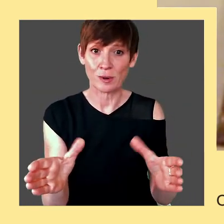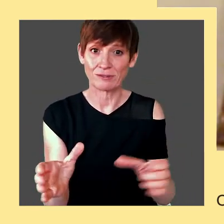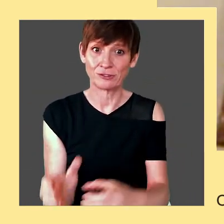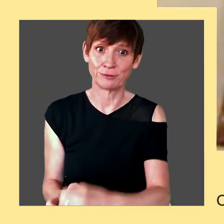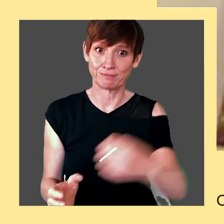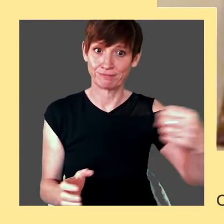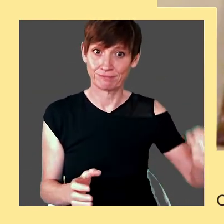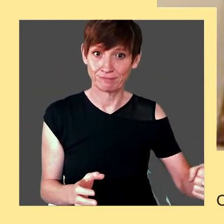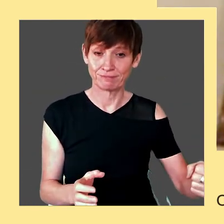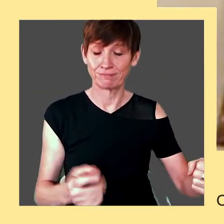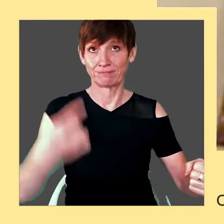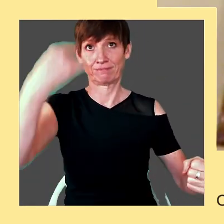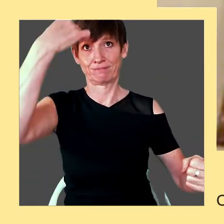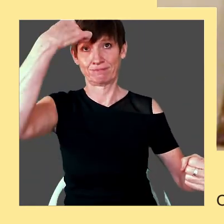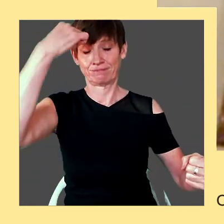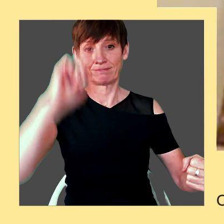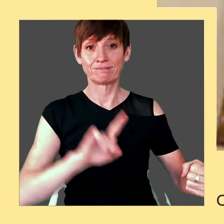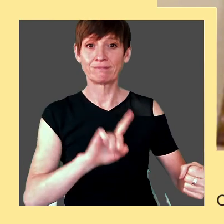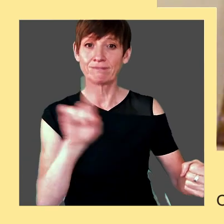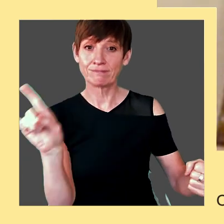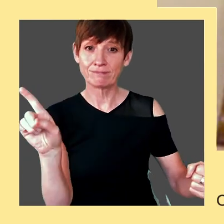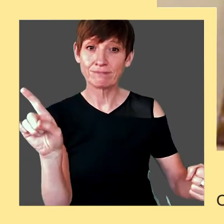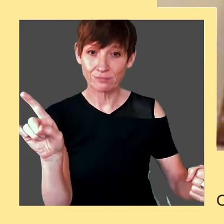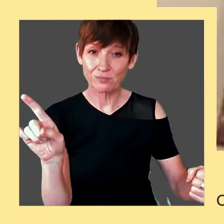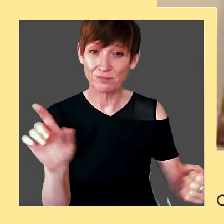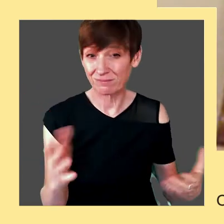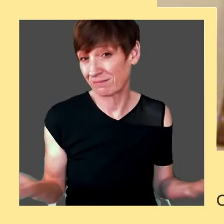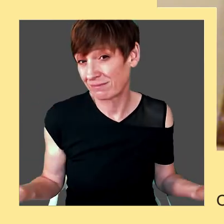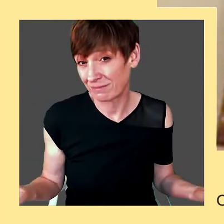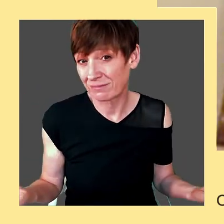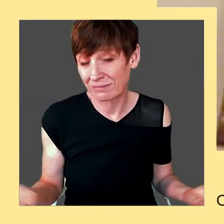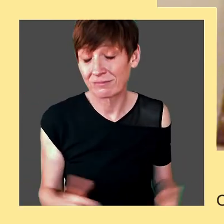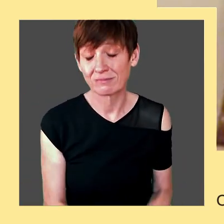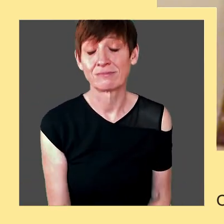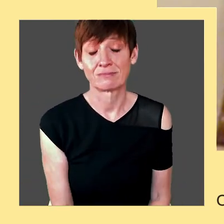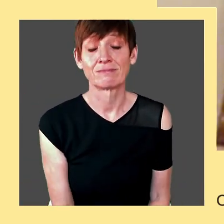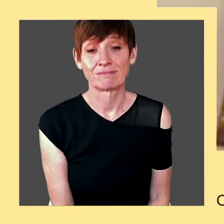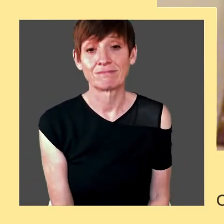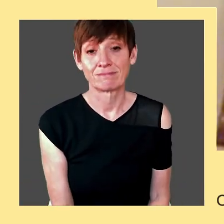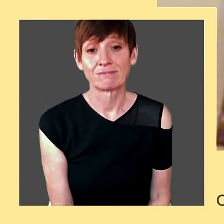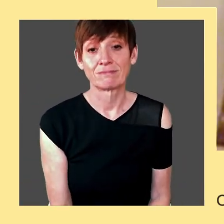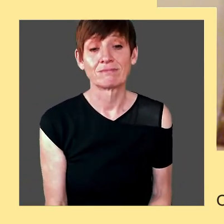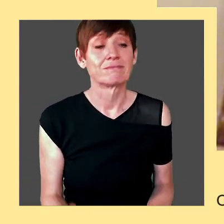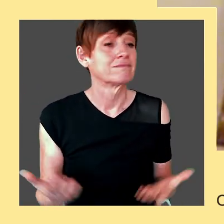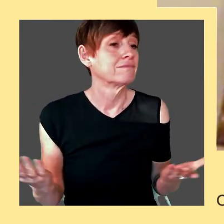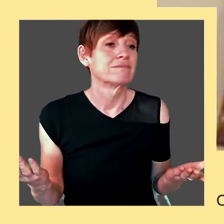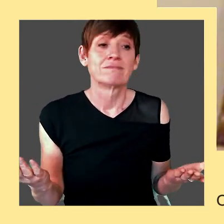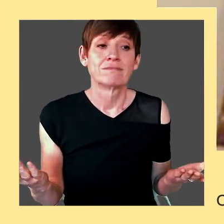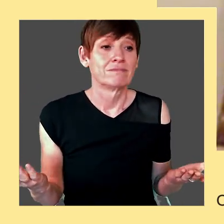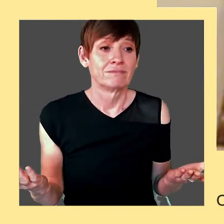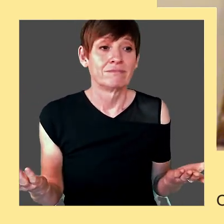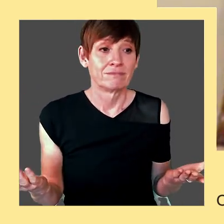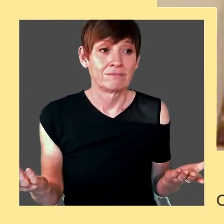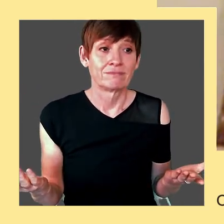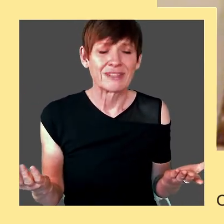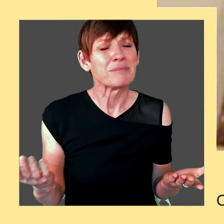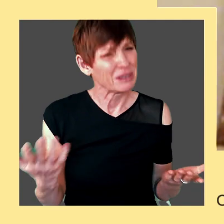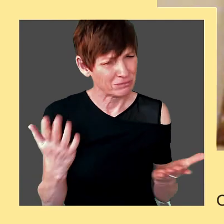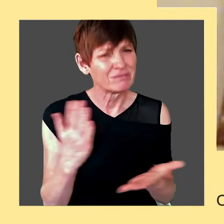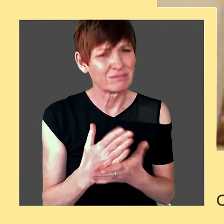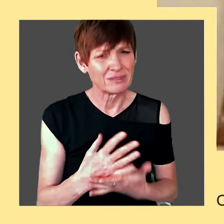stopped for you in all the ways. So, and everything became so scary,